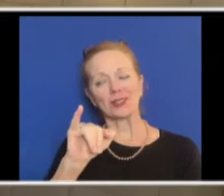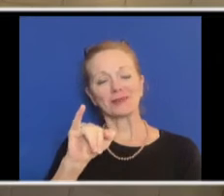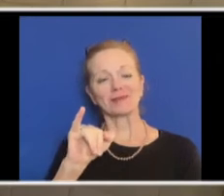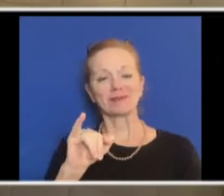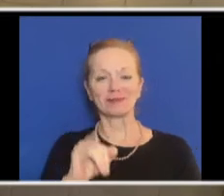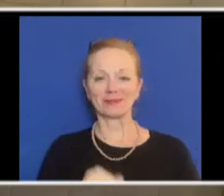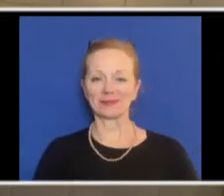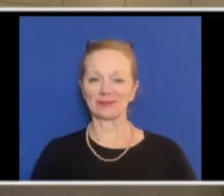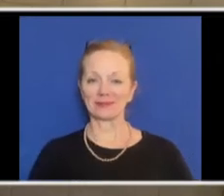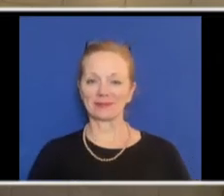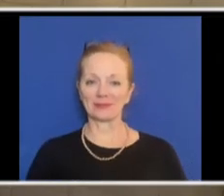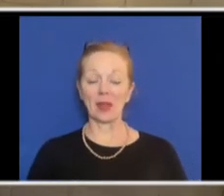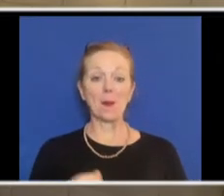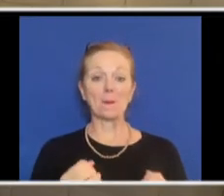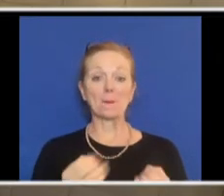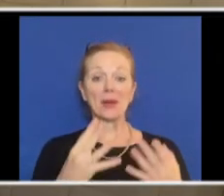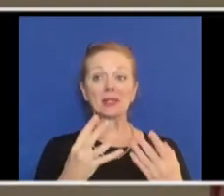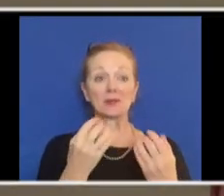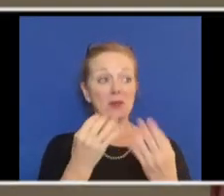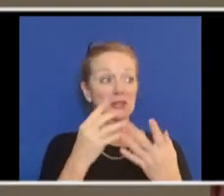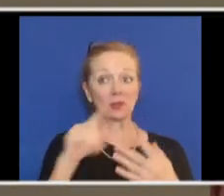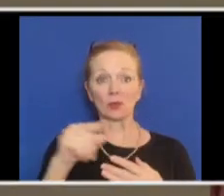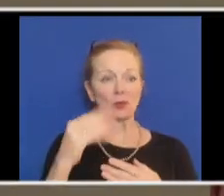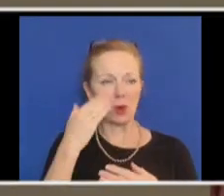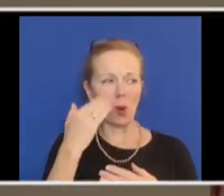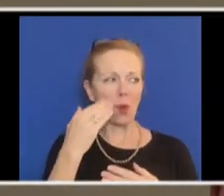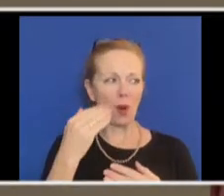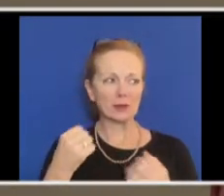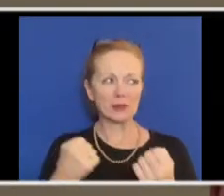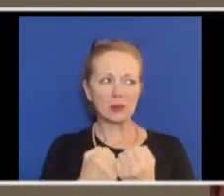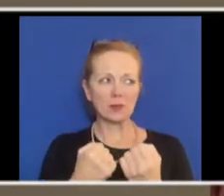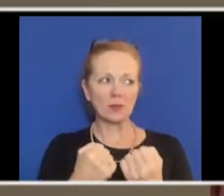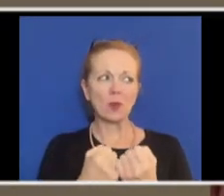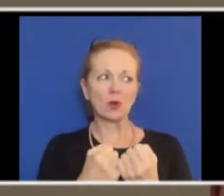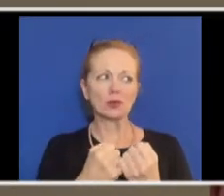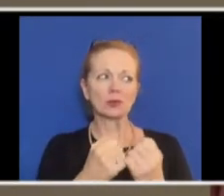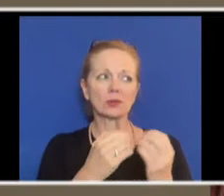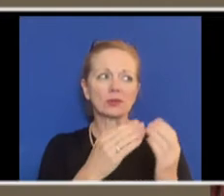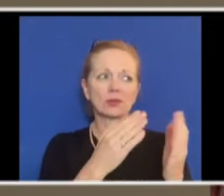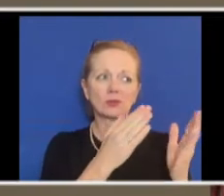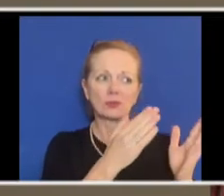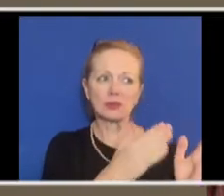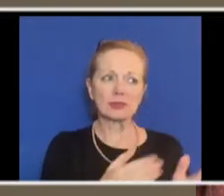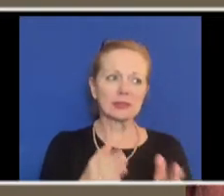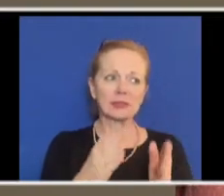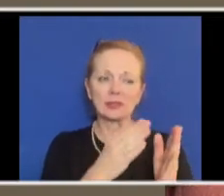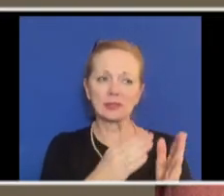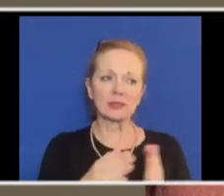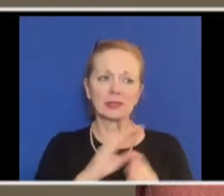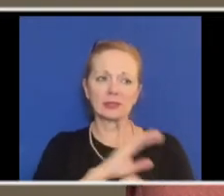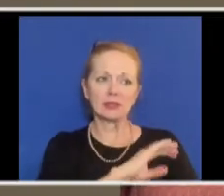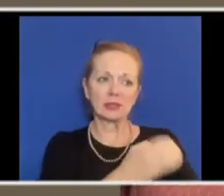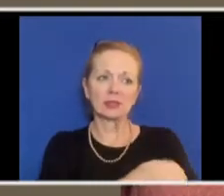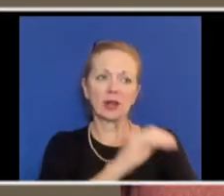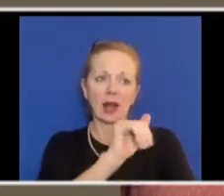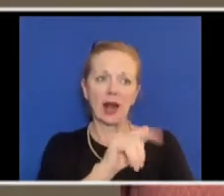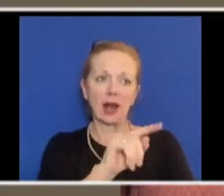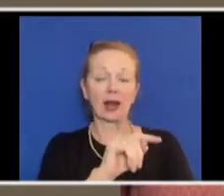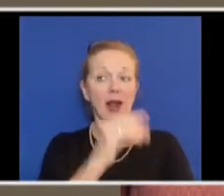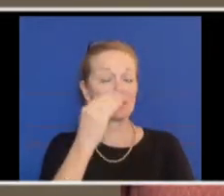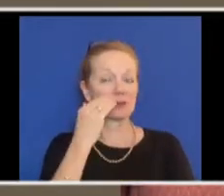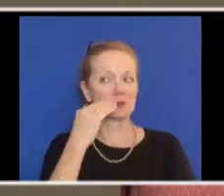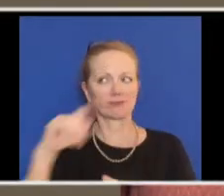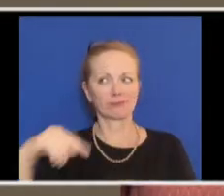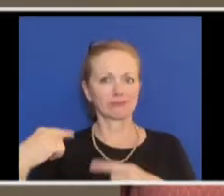as many of you know I've been a champion for our strategic energy action plan and I don't find